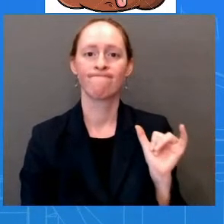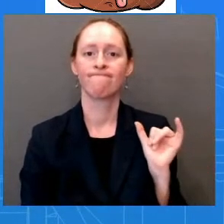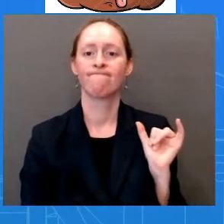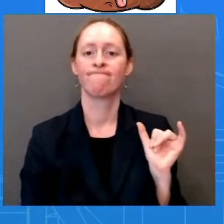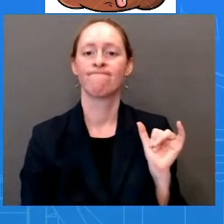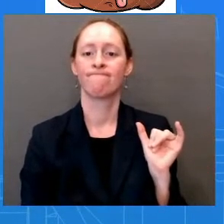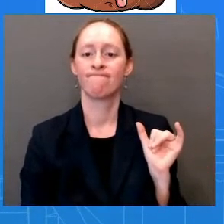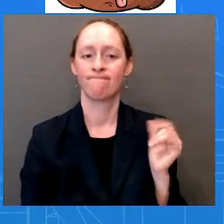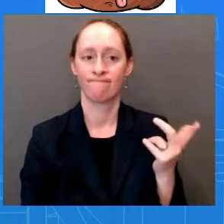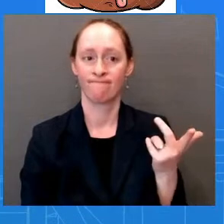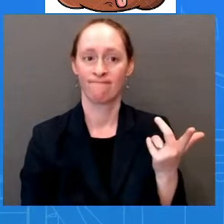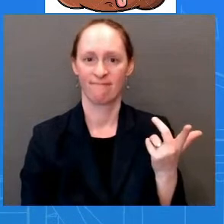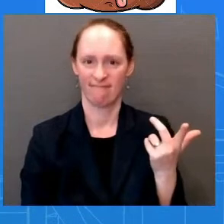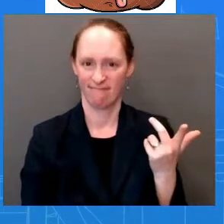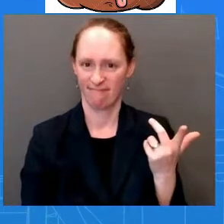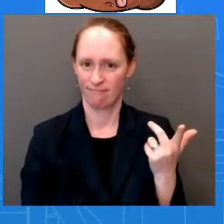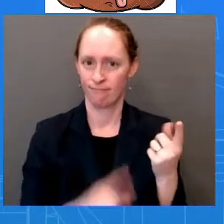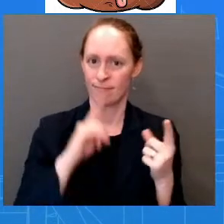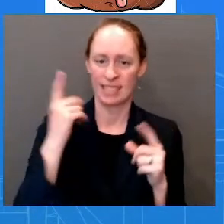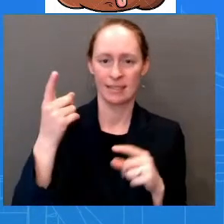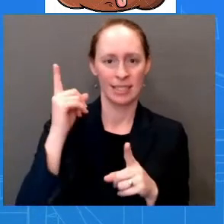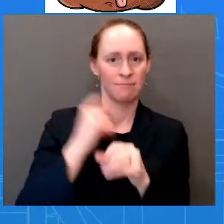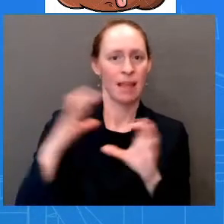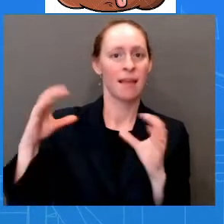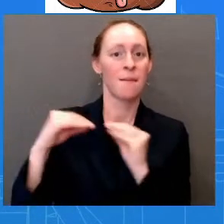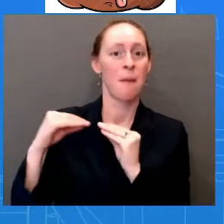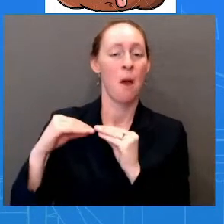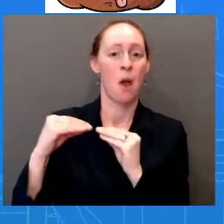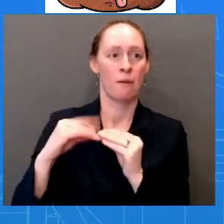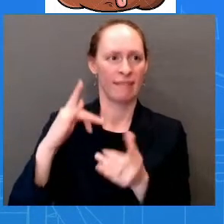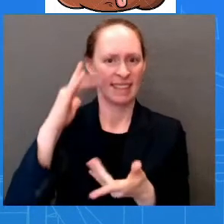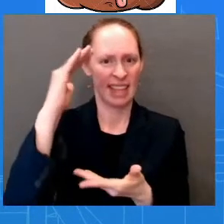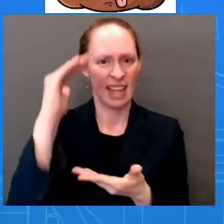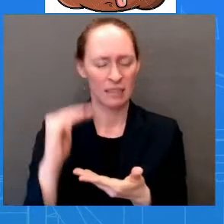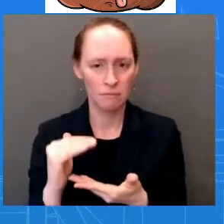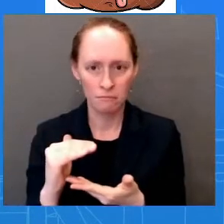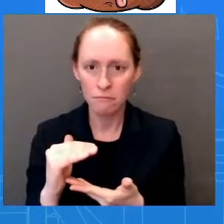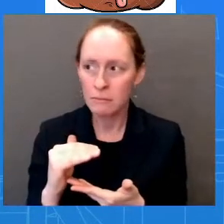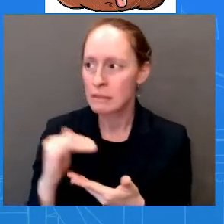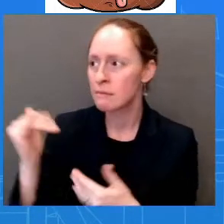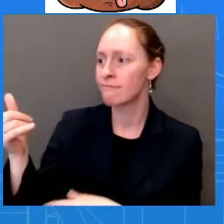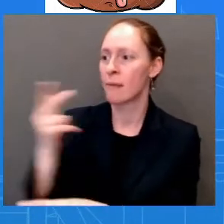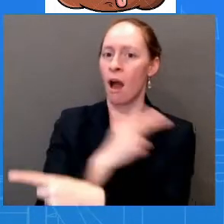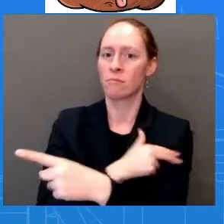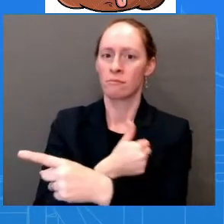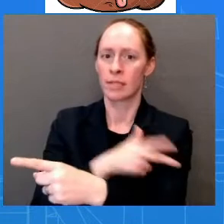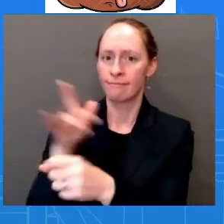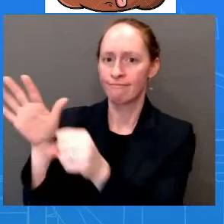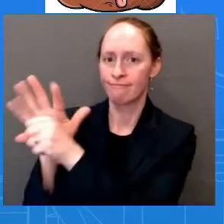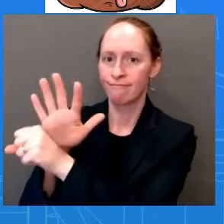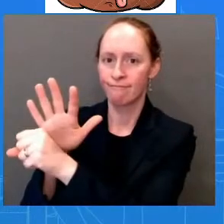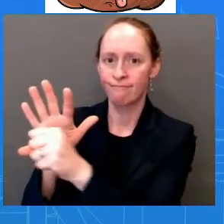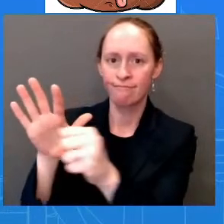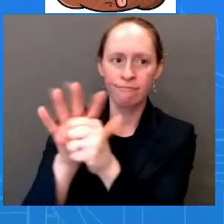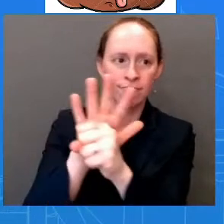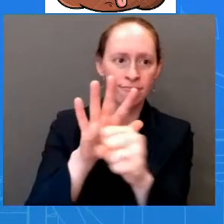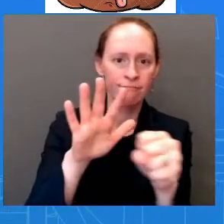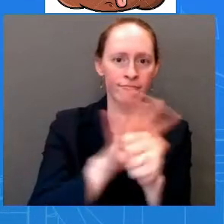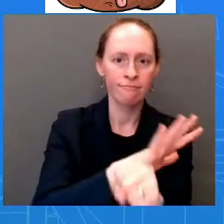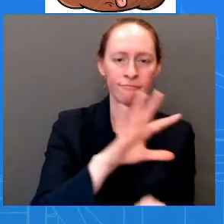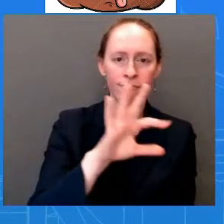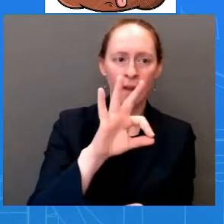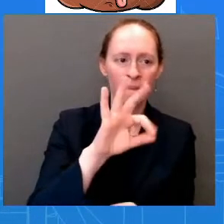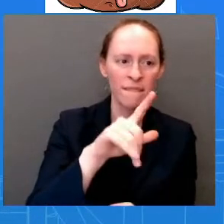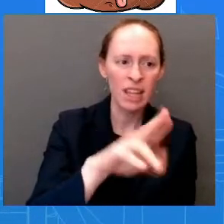COVID, but the strains on the hospital system we're seeing from flu, from RSV, and at a time when you're making these kinds of urgent requests and warnings, is